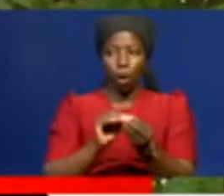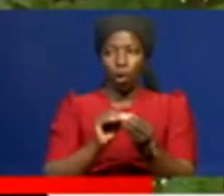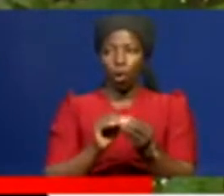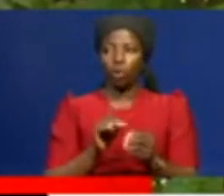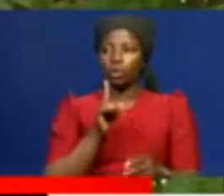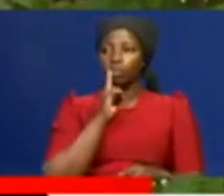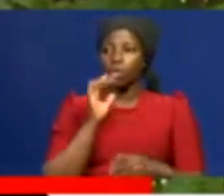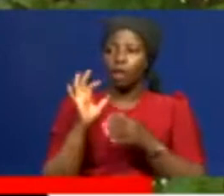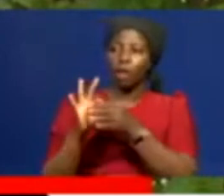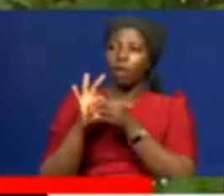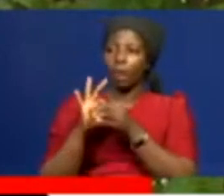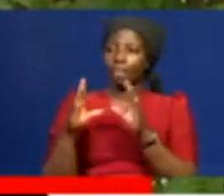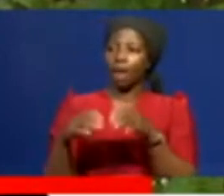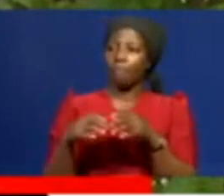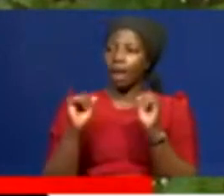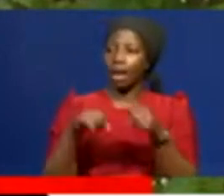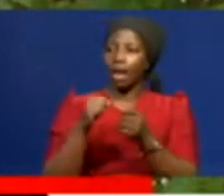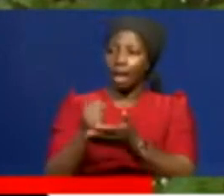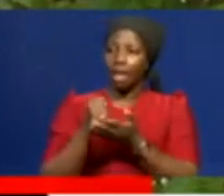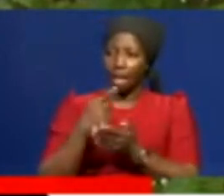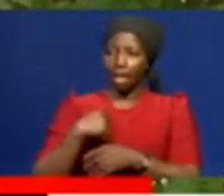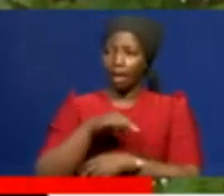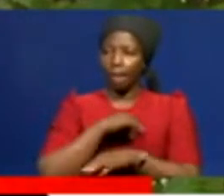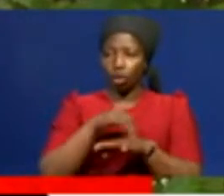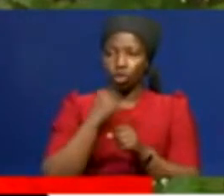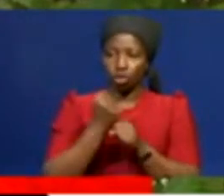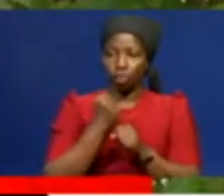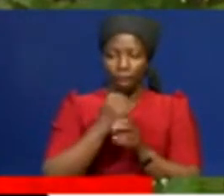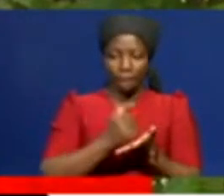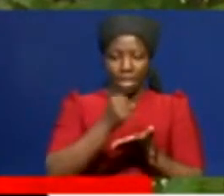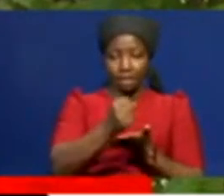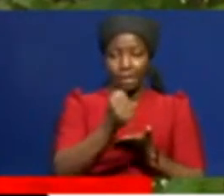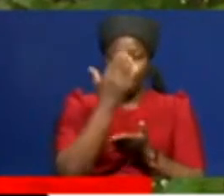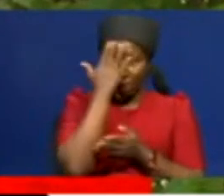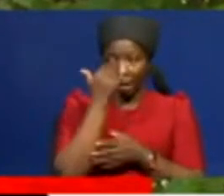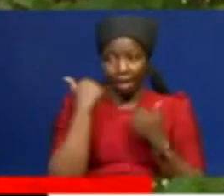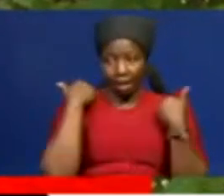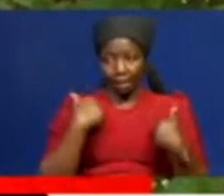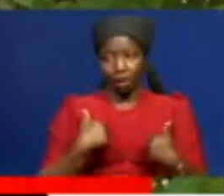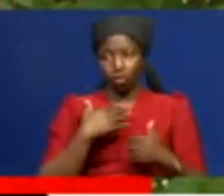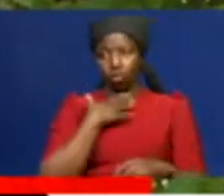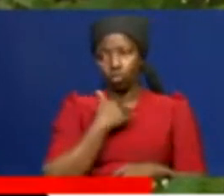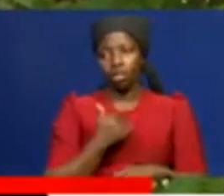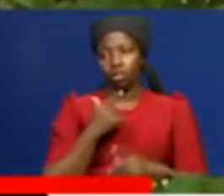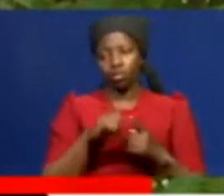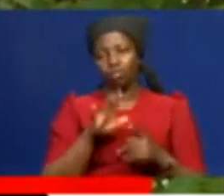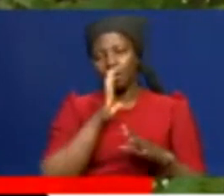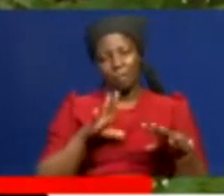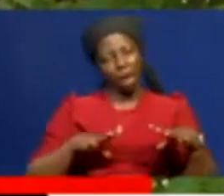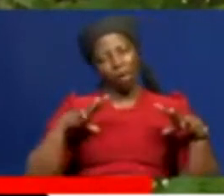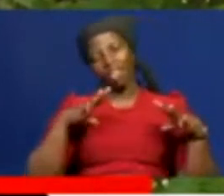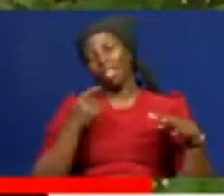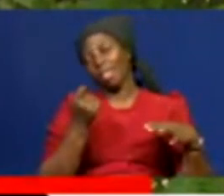the corporates can help us in regards to job placements, because I want to, they can just brag a little bit. Most